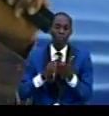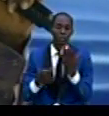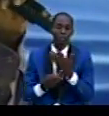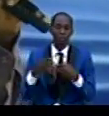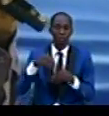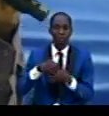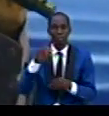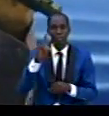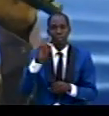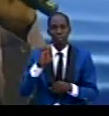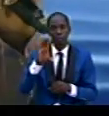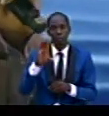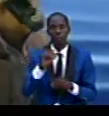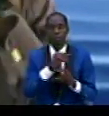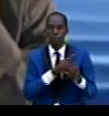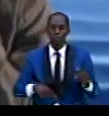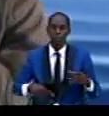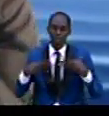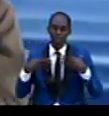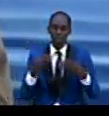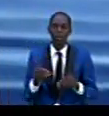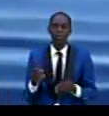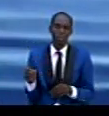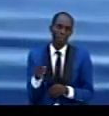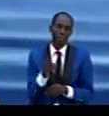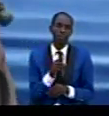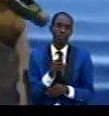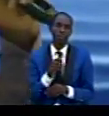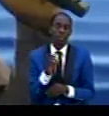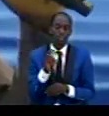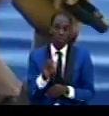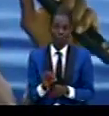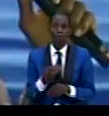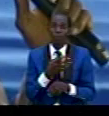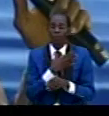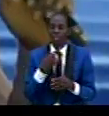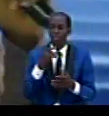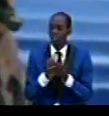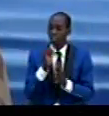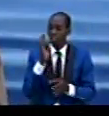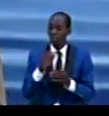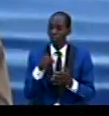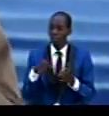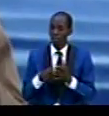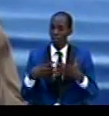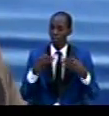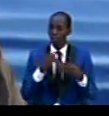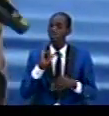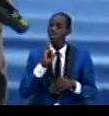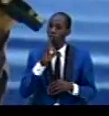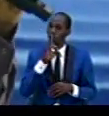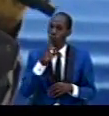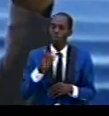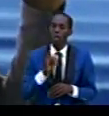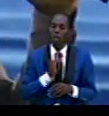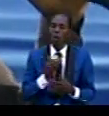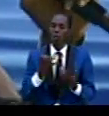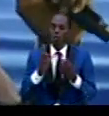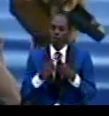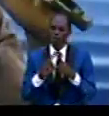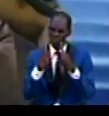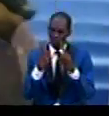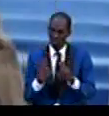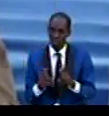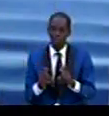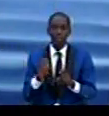me. And I said, okay, if this healing is true, I want to test it. I am on